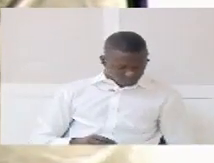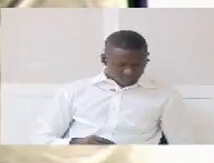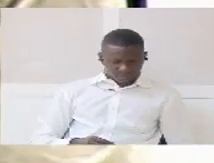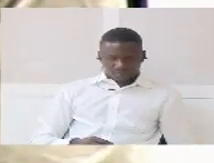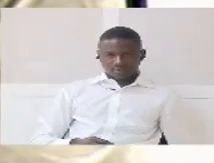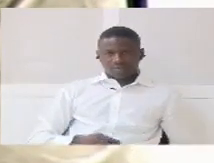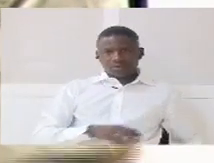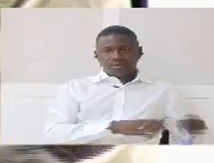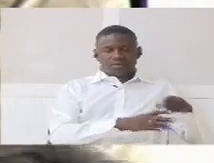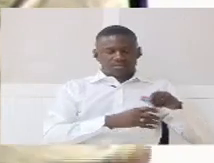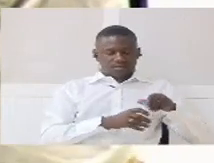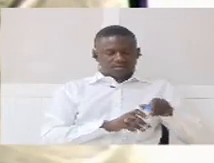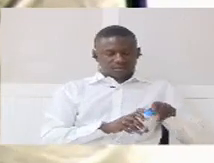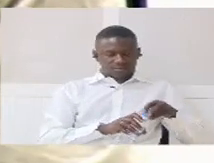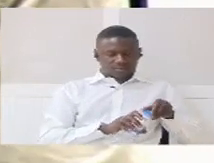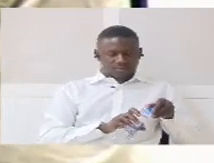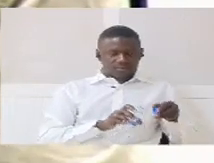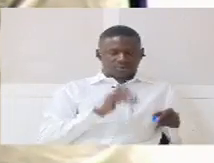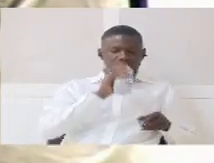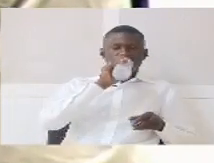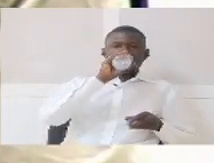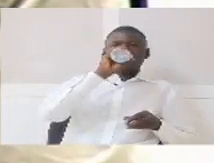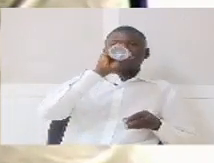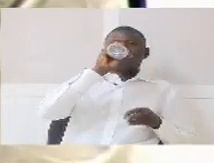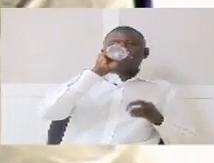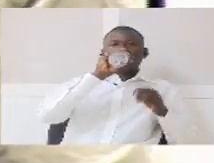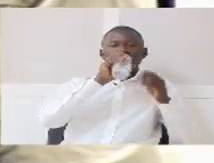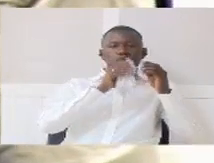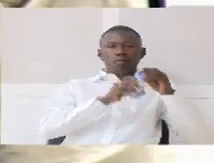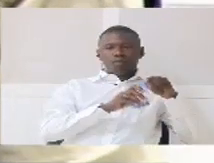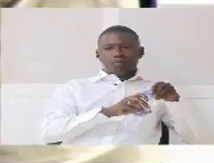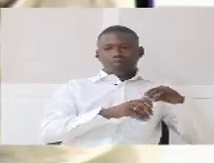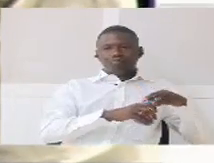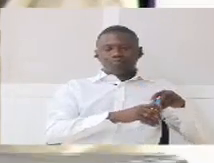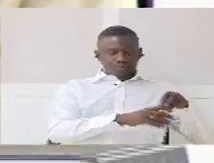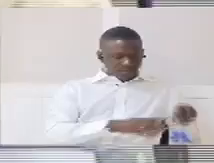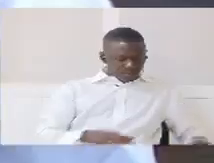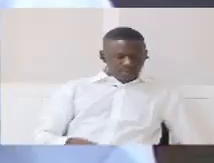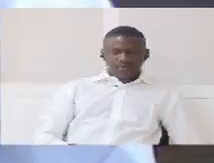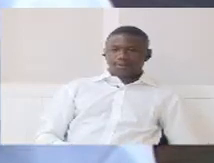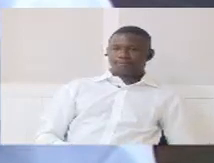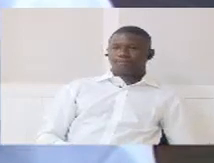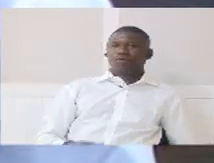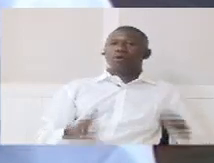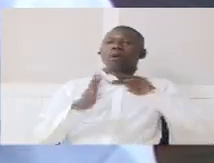Aha. Yes, before 2017. Yes. So this change happened after